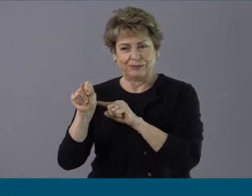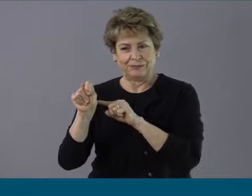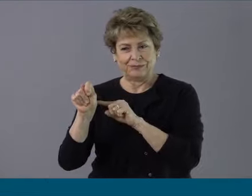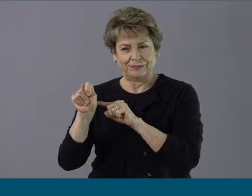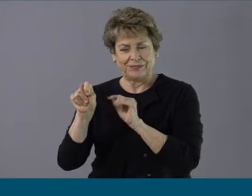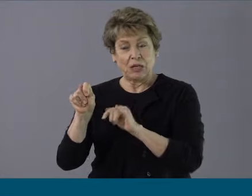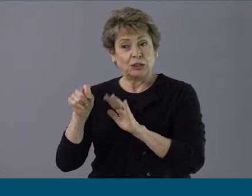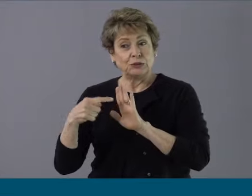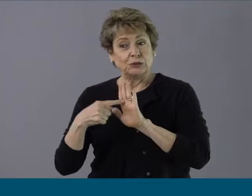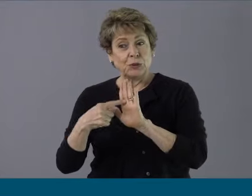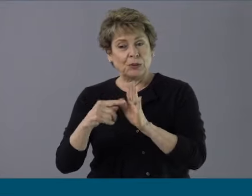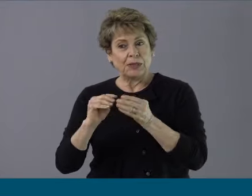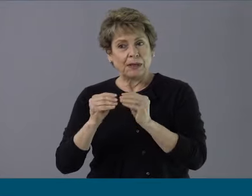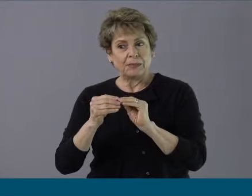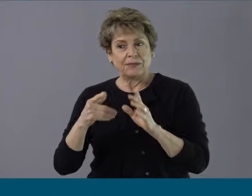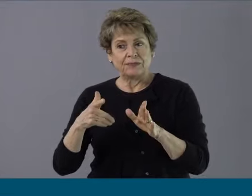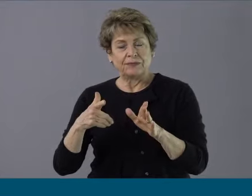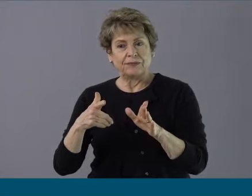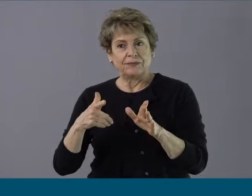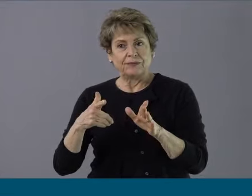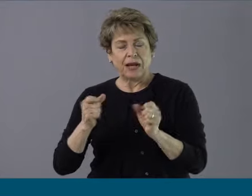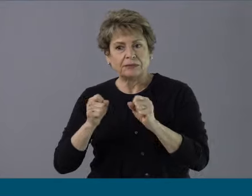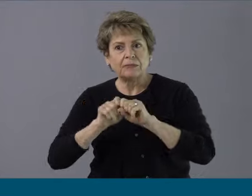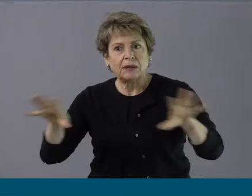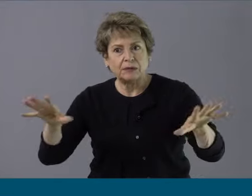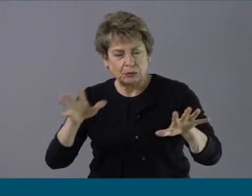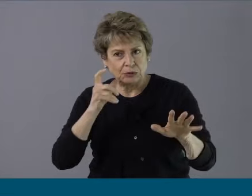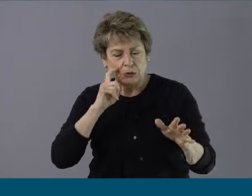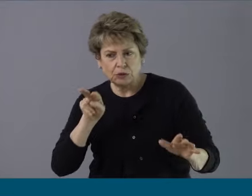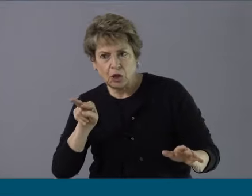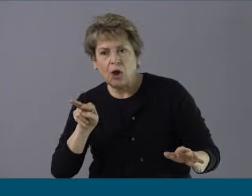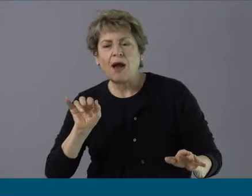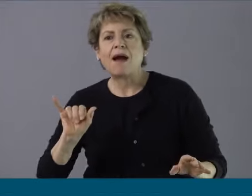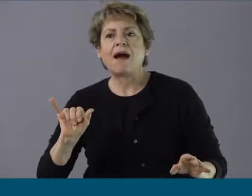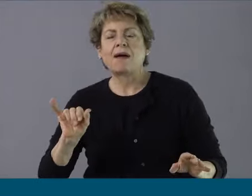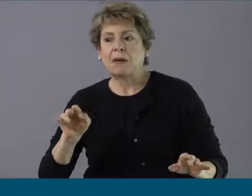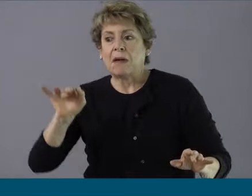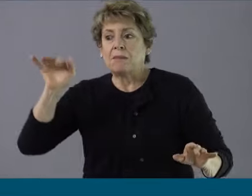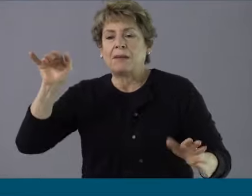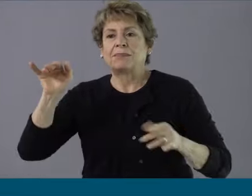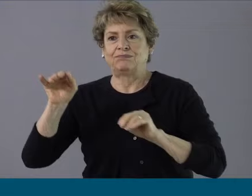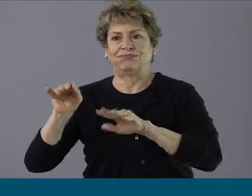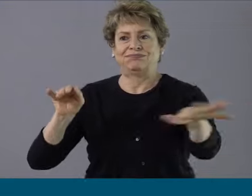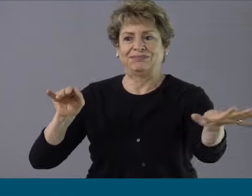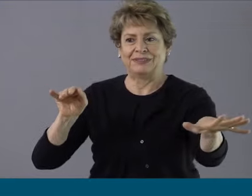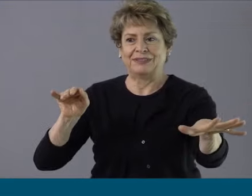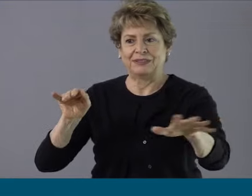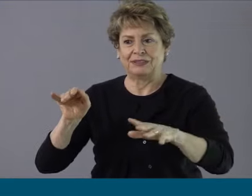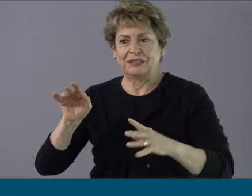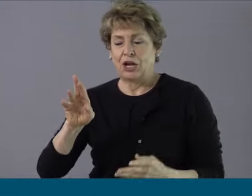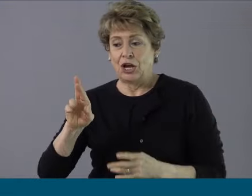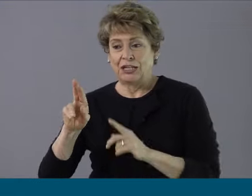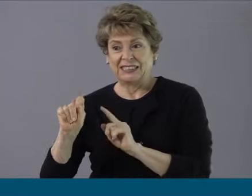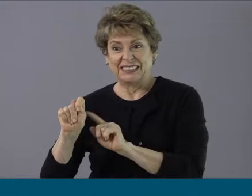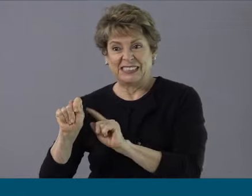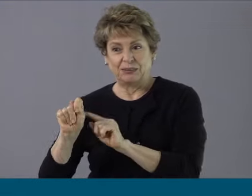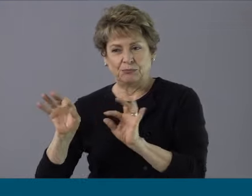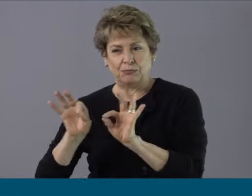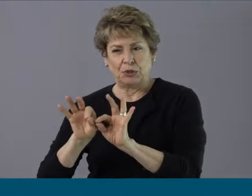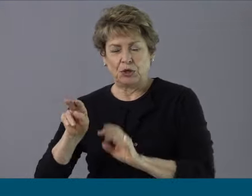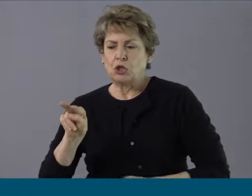the virus. So if you'll watch the mobility and the R-naught, you can help impact what's happening in the state of